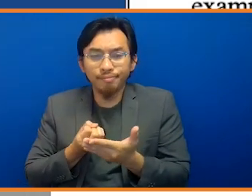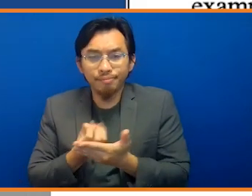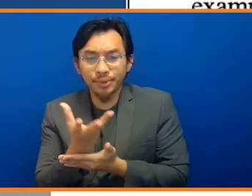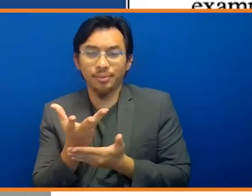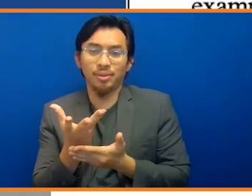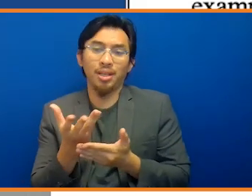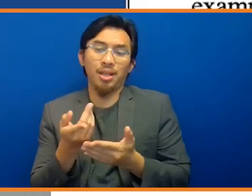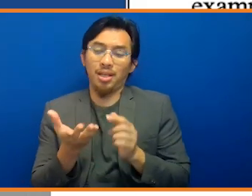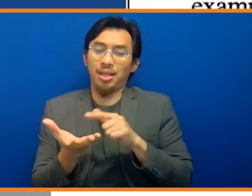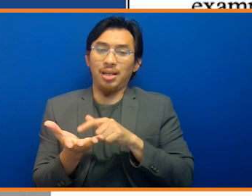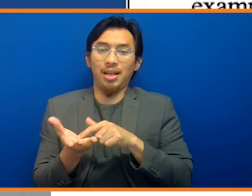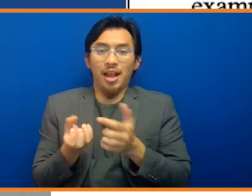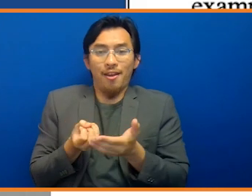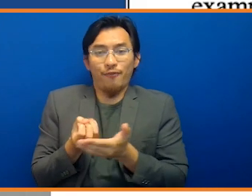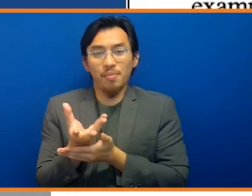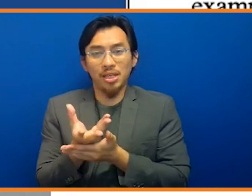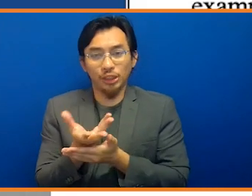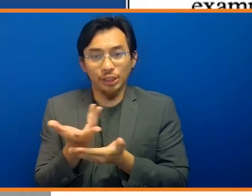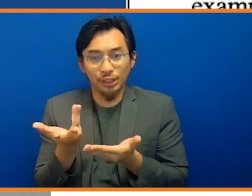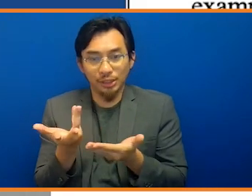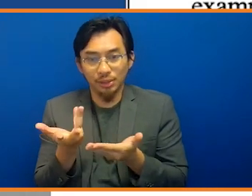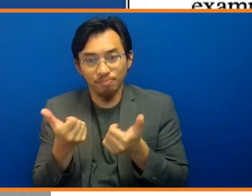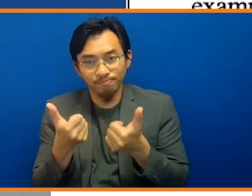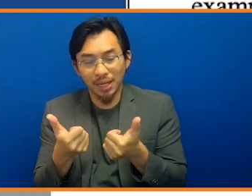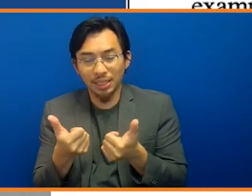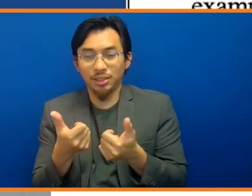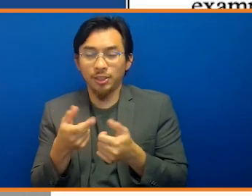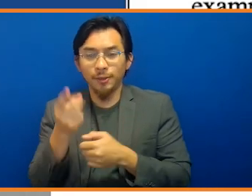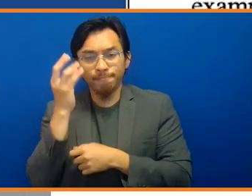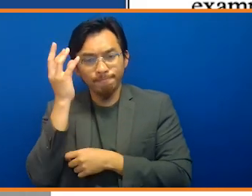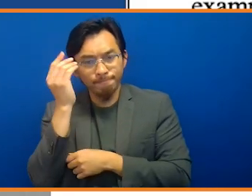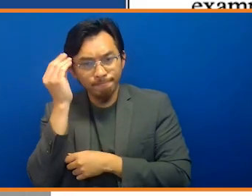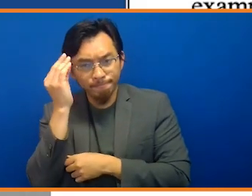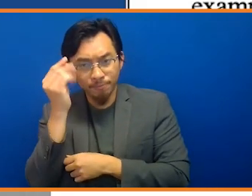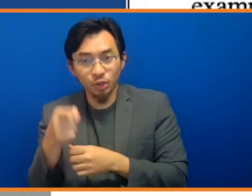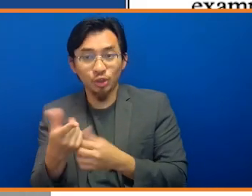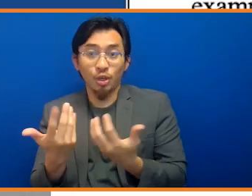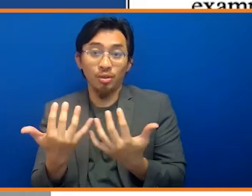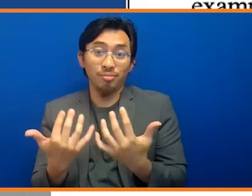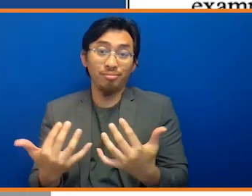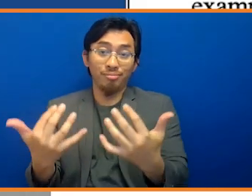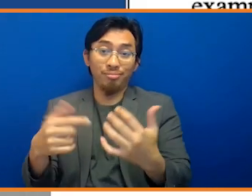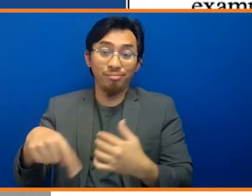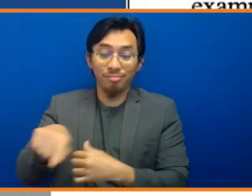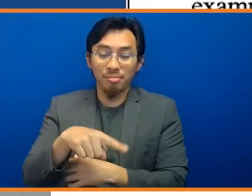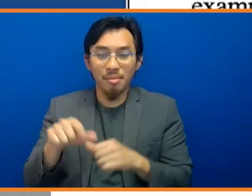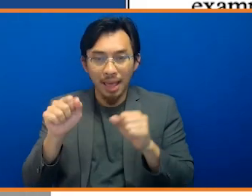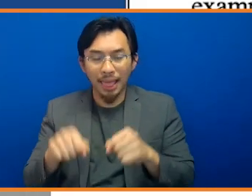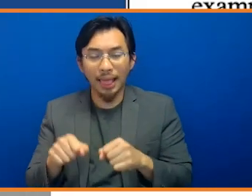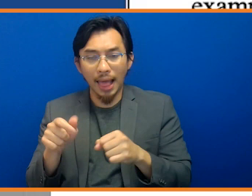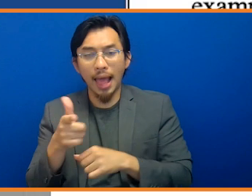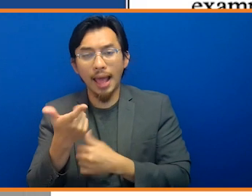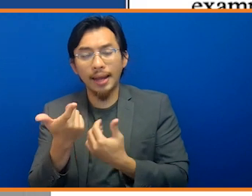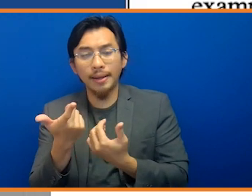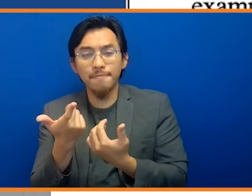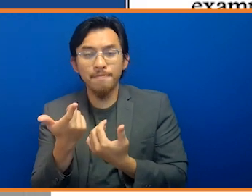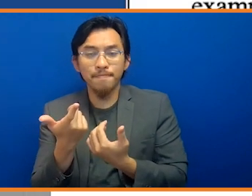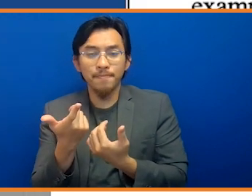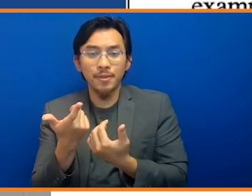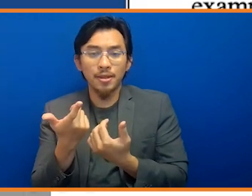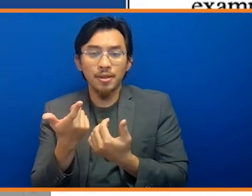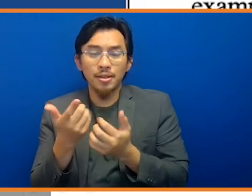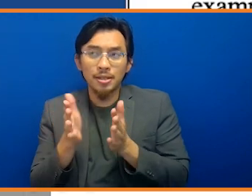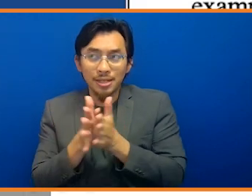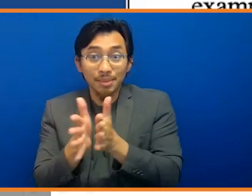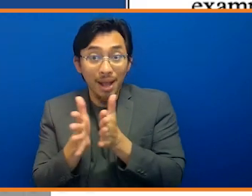type of information, she really need to consider the audience that she or he facing